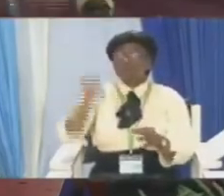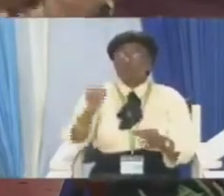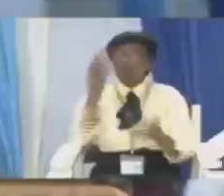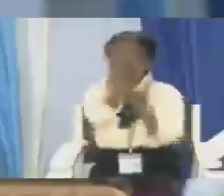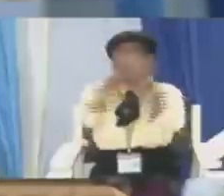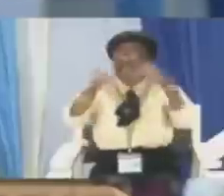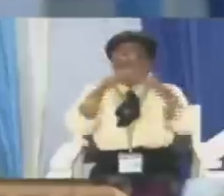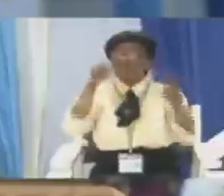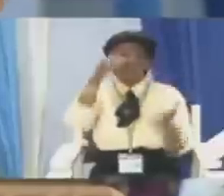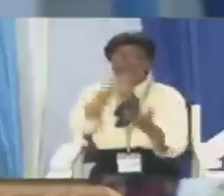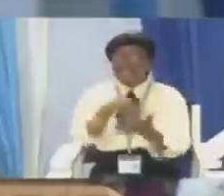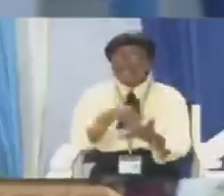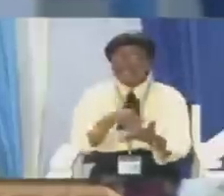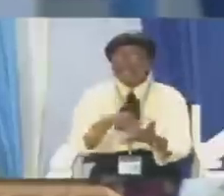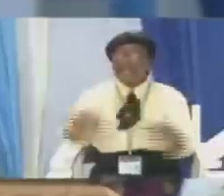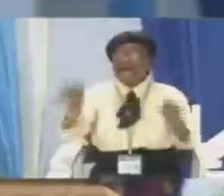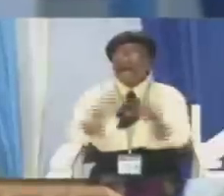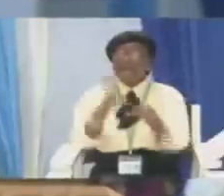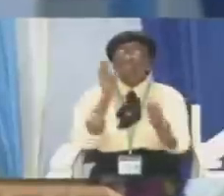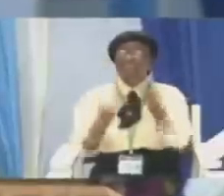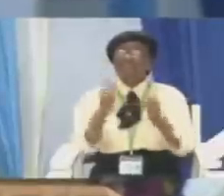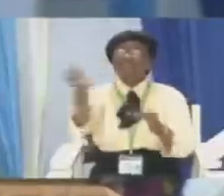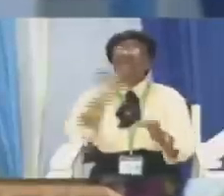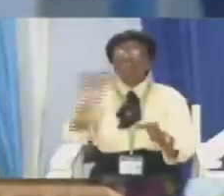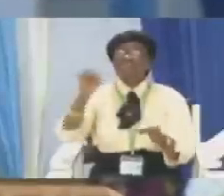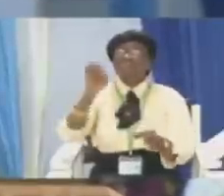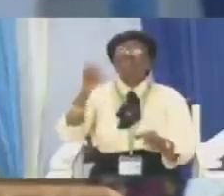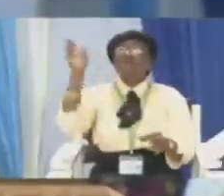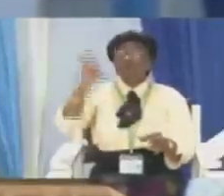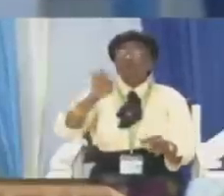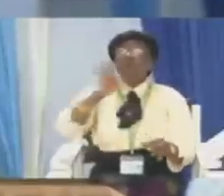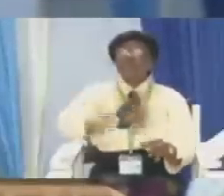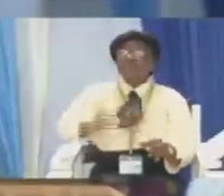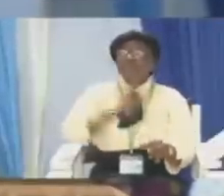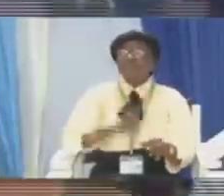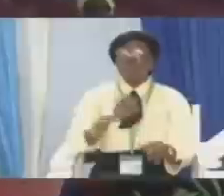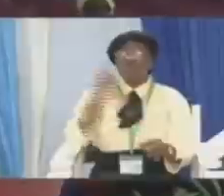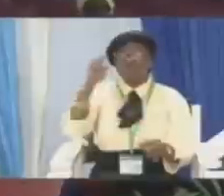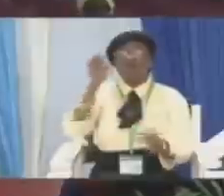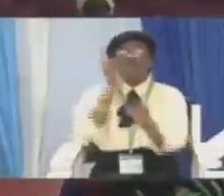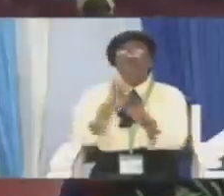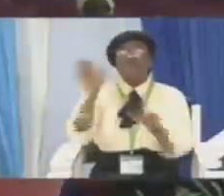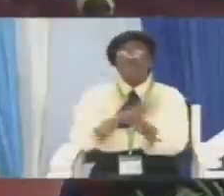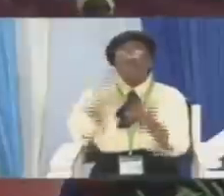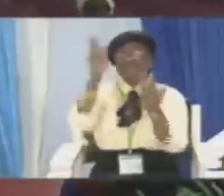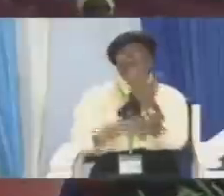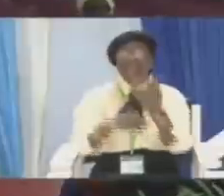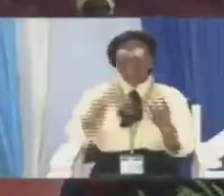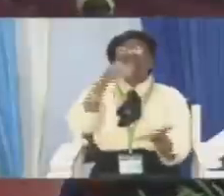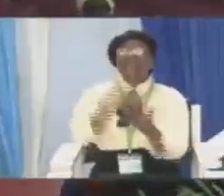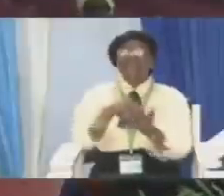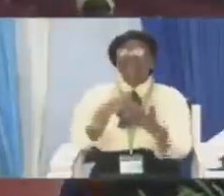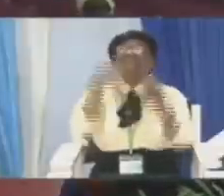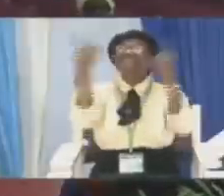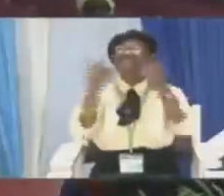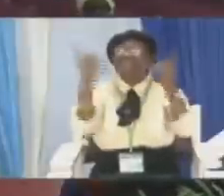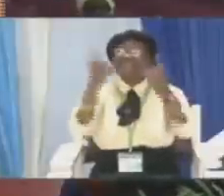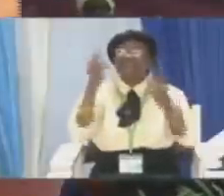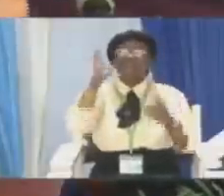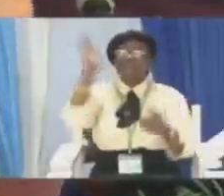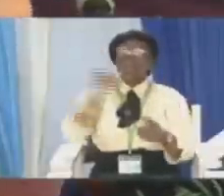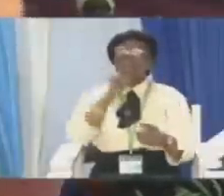is no reward for faithfulness again? Sin. Sin will not only rob you of